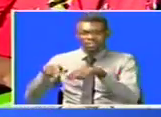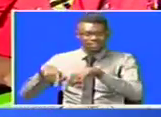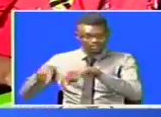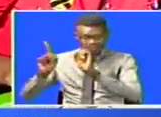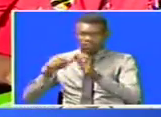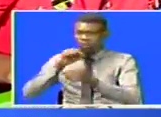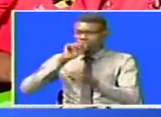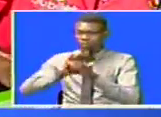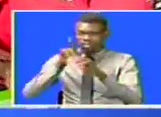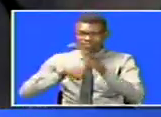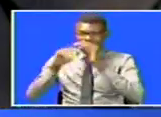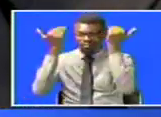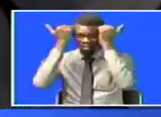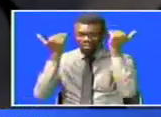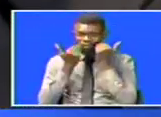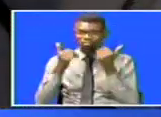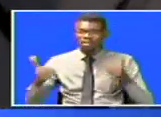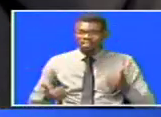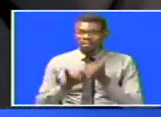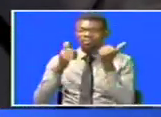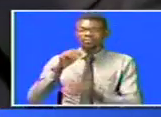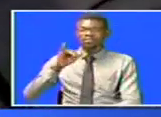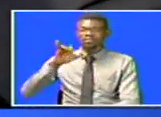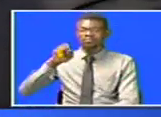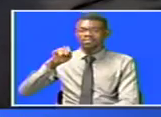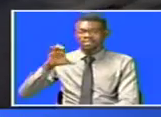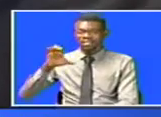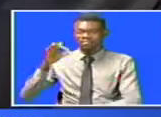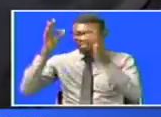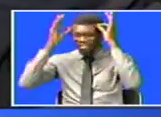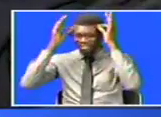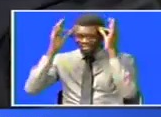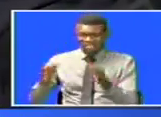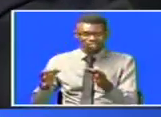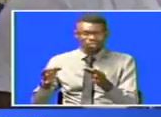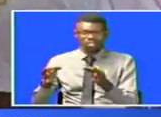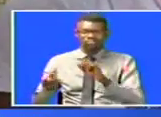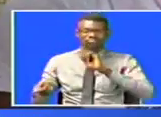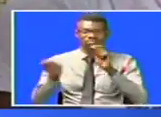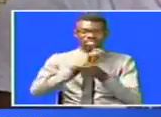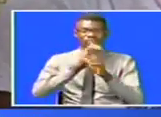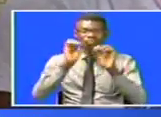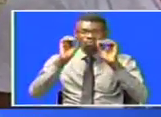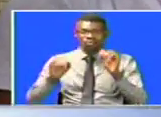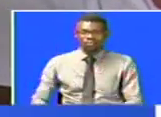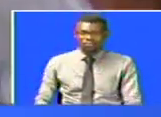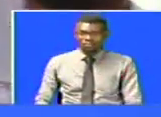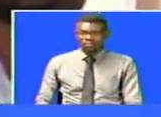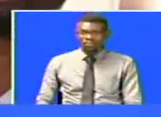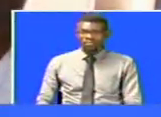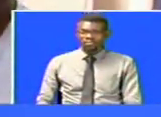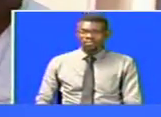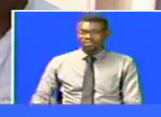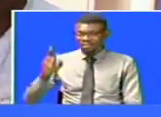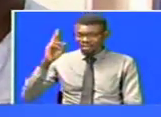court if the dispute tribunal fails to reverse the decision to lock Mariga out of the race. The returning officer